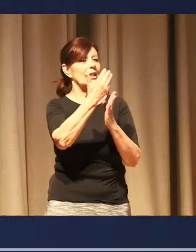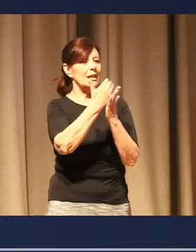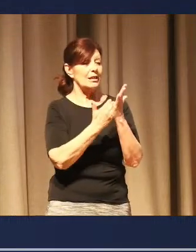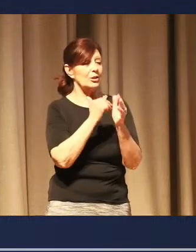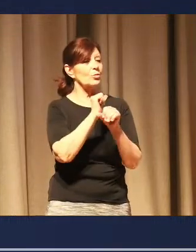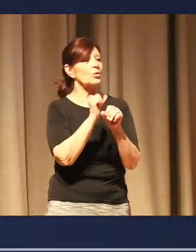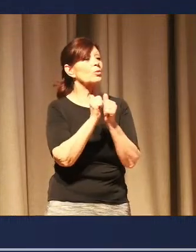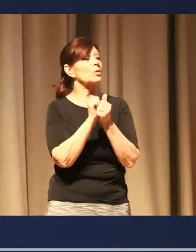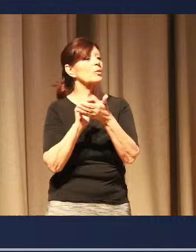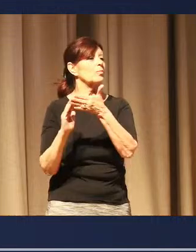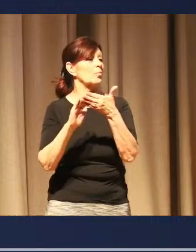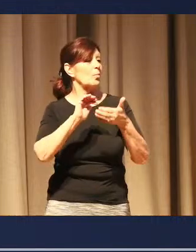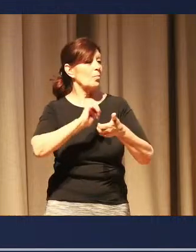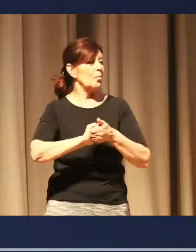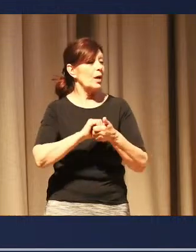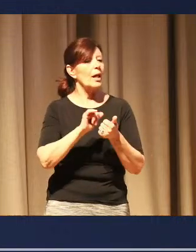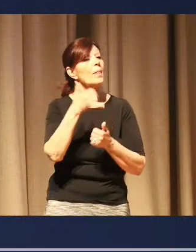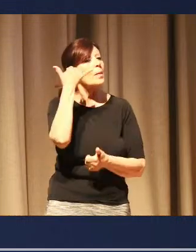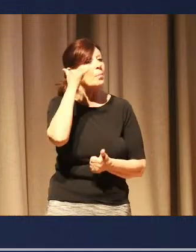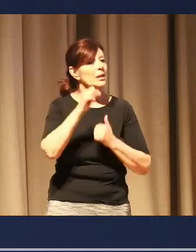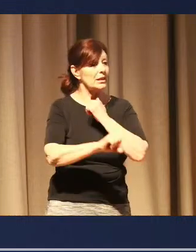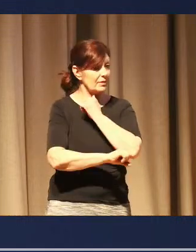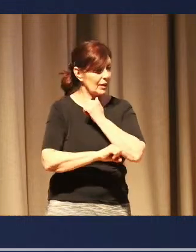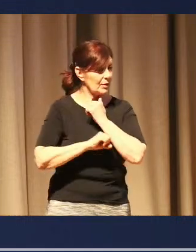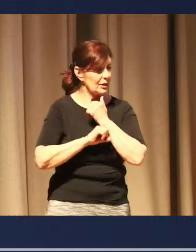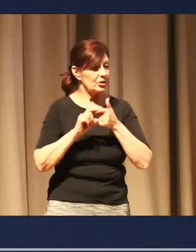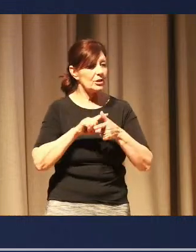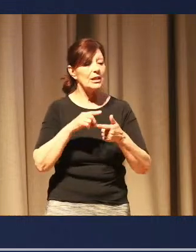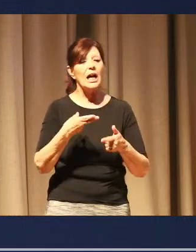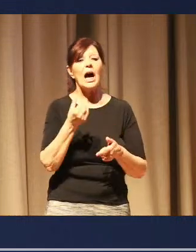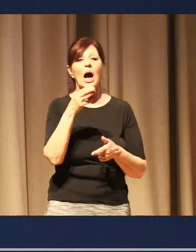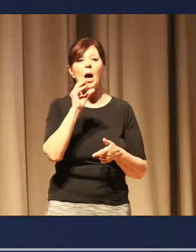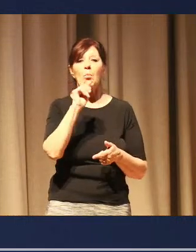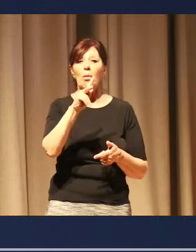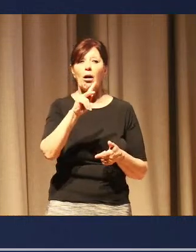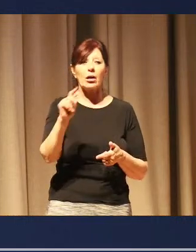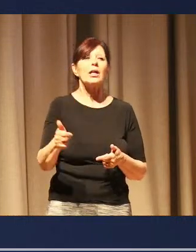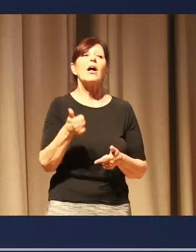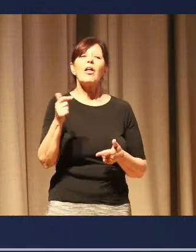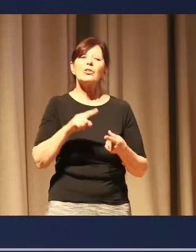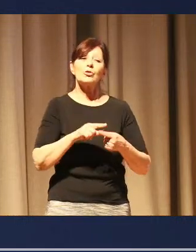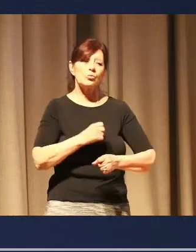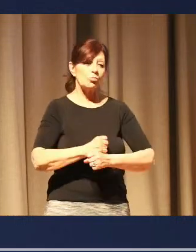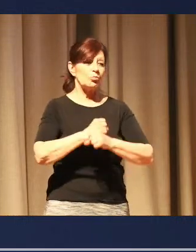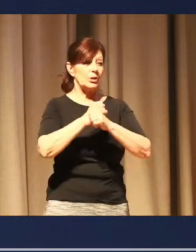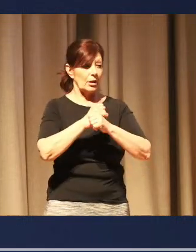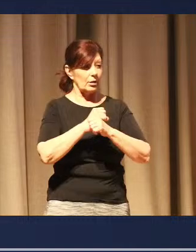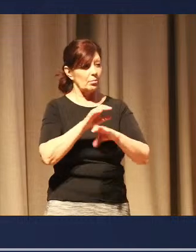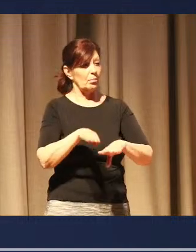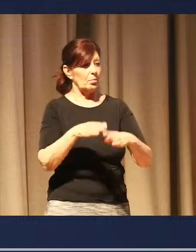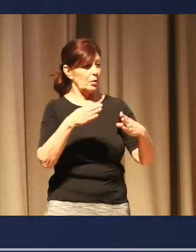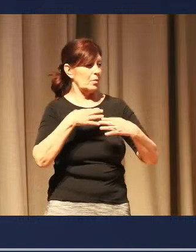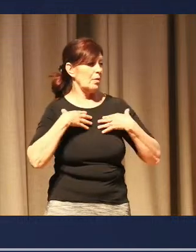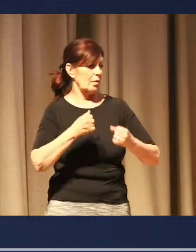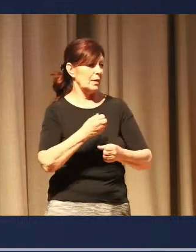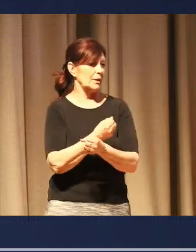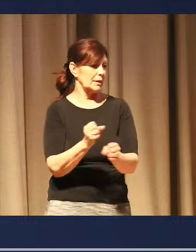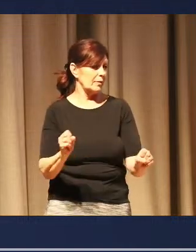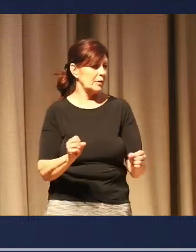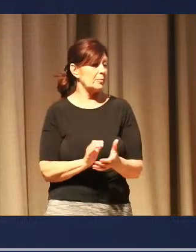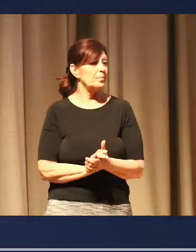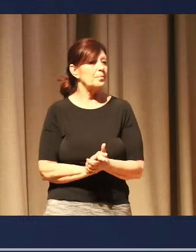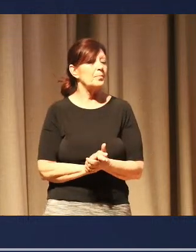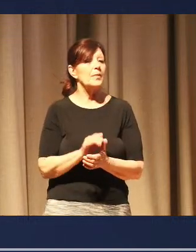with community partners such as the Bills Foundation, Highmark, and others to protect public health and safety.